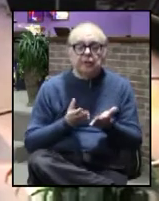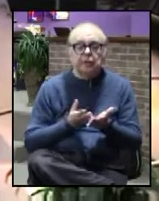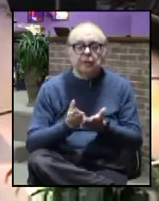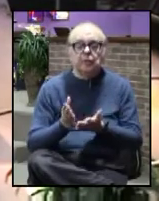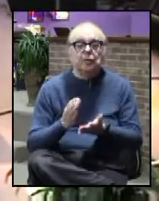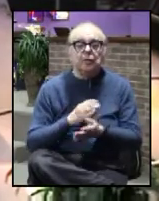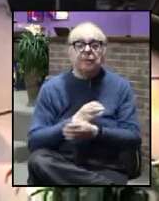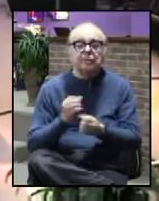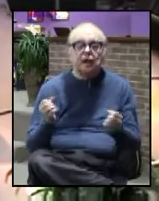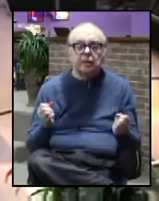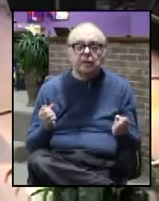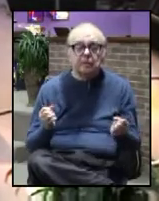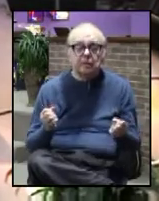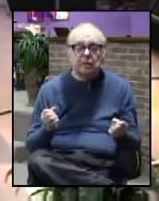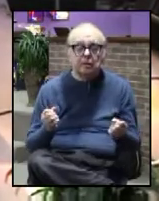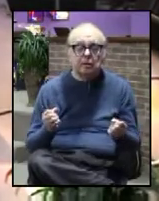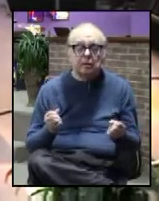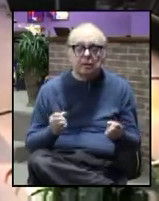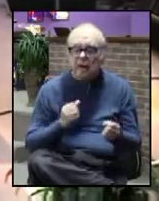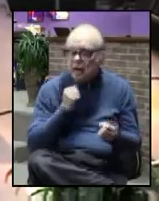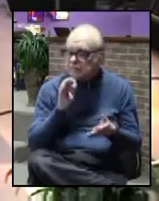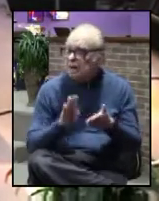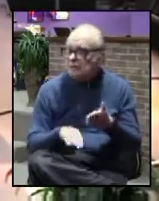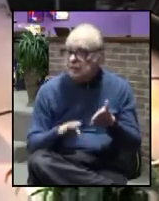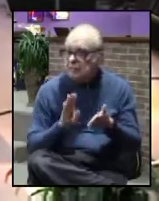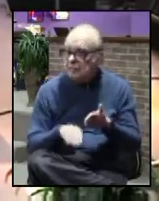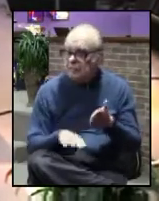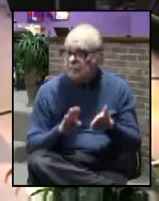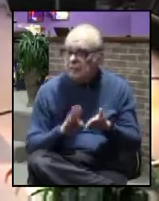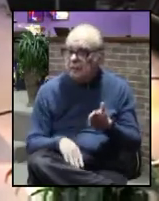salvation? Not cheap.